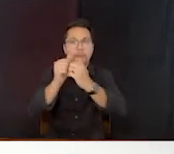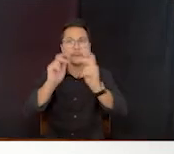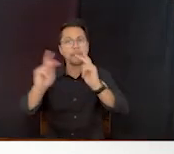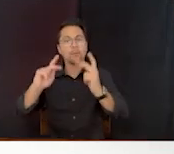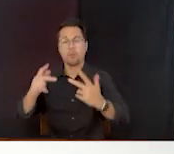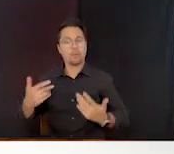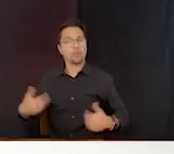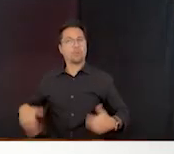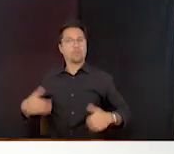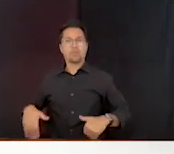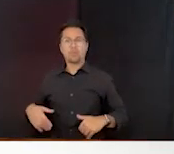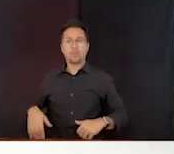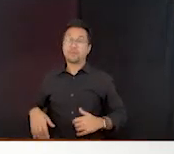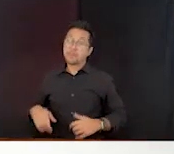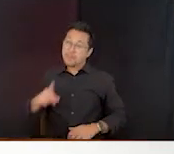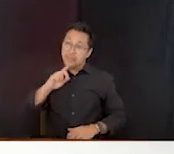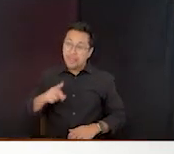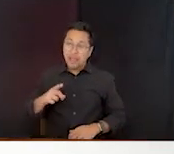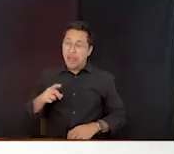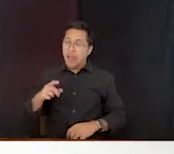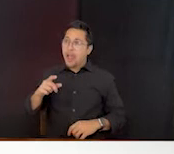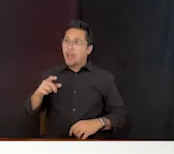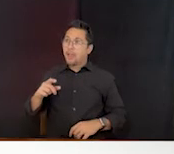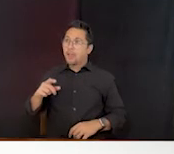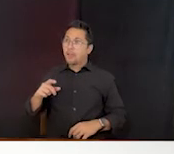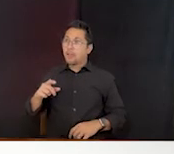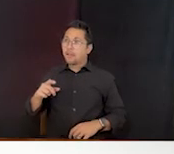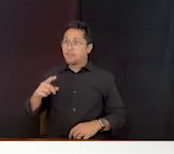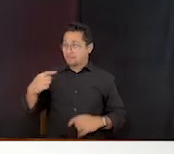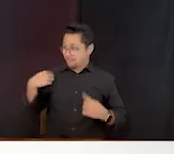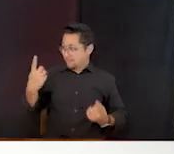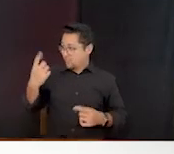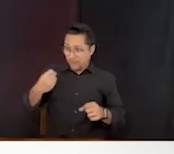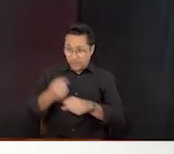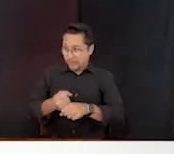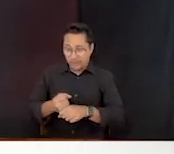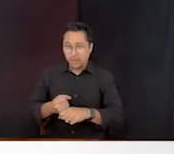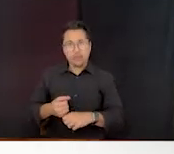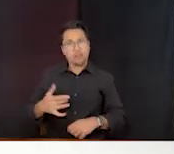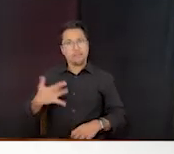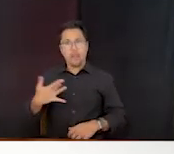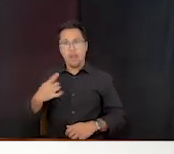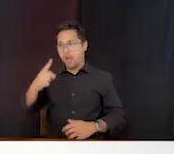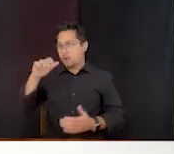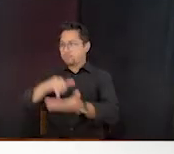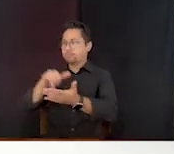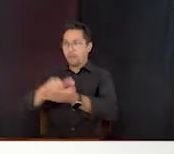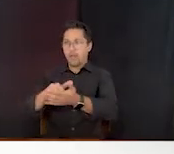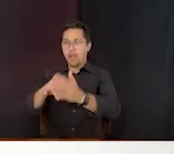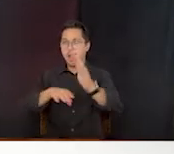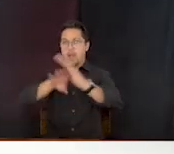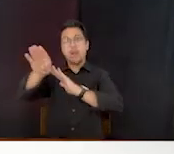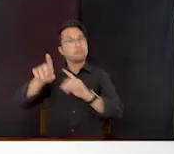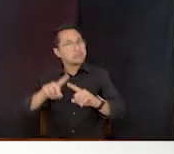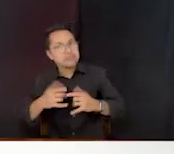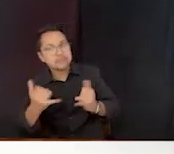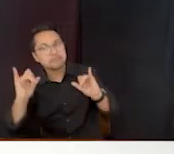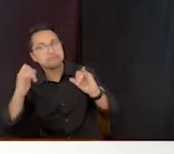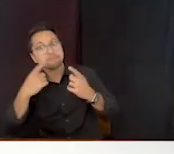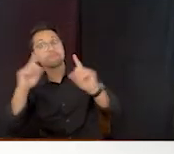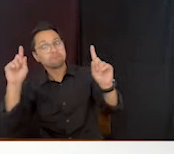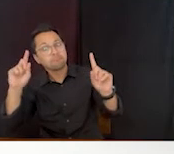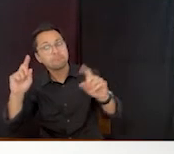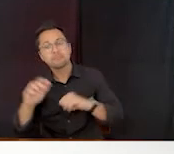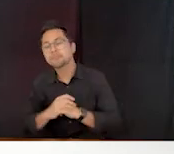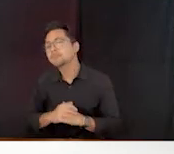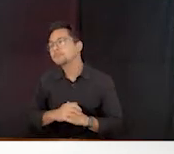any of us would imagine what we'd been able to accomplish in the last year, even in spite of all the challenges we've dealt with. And as well, I